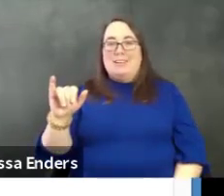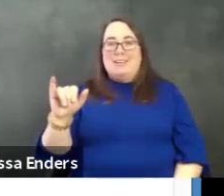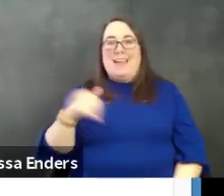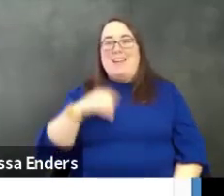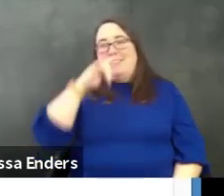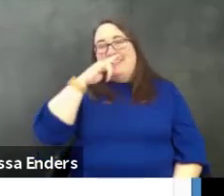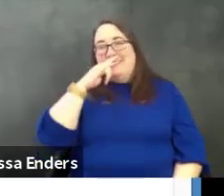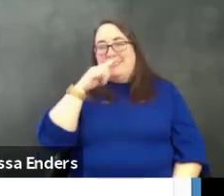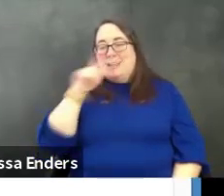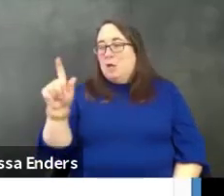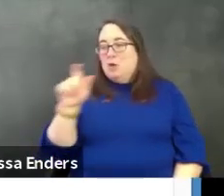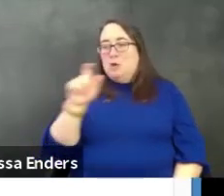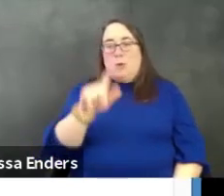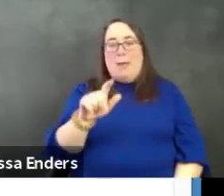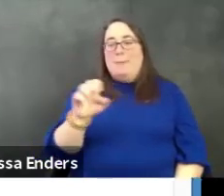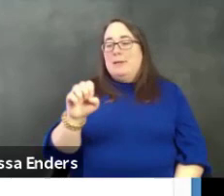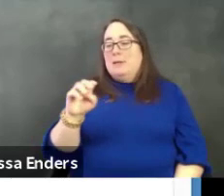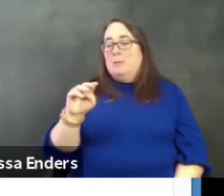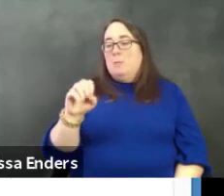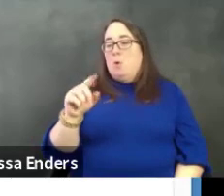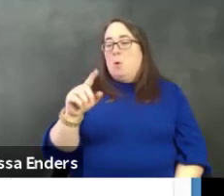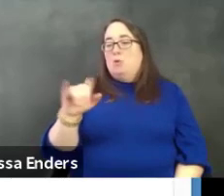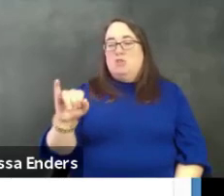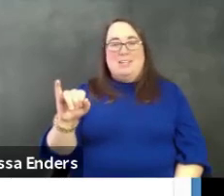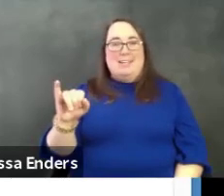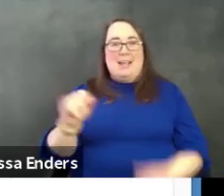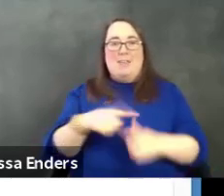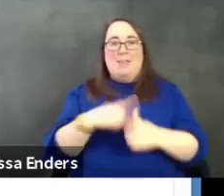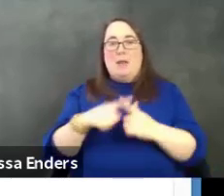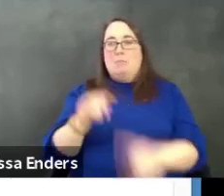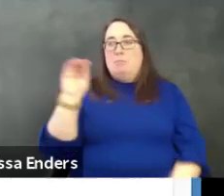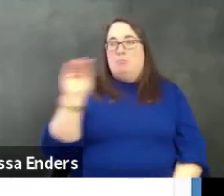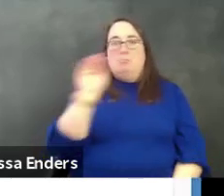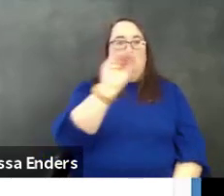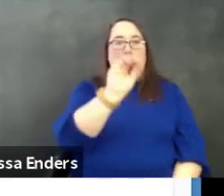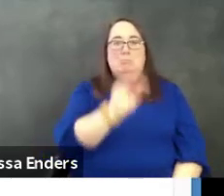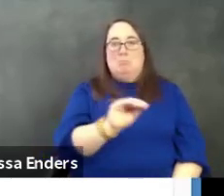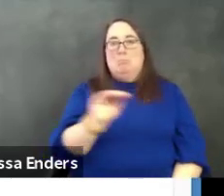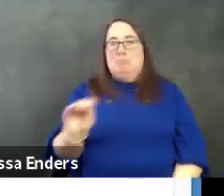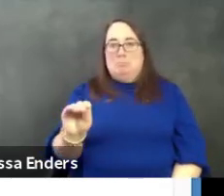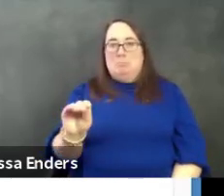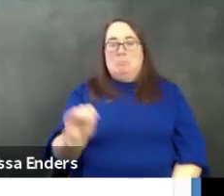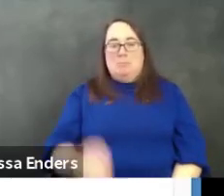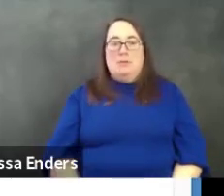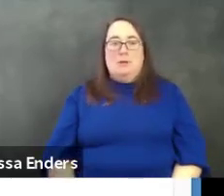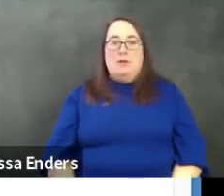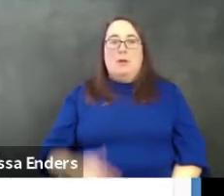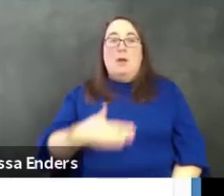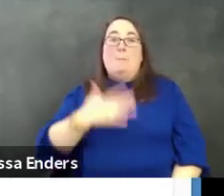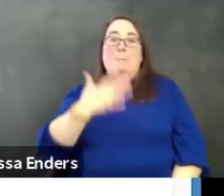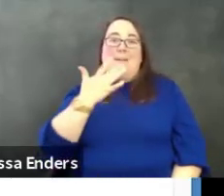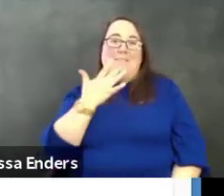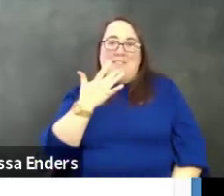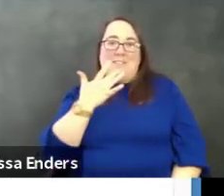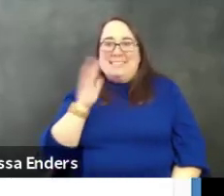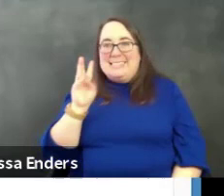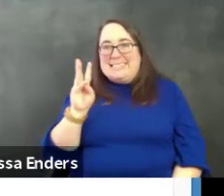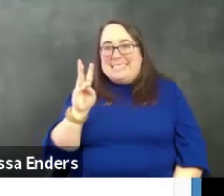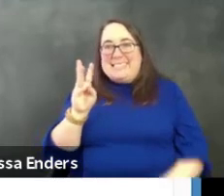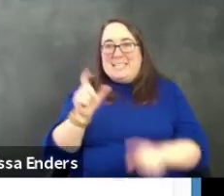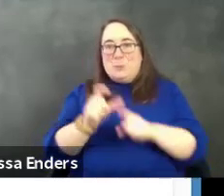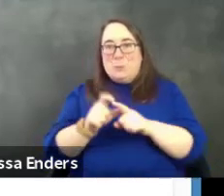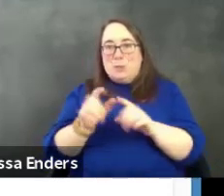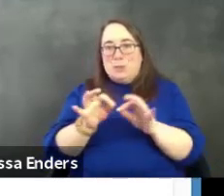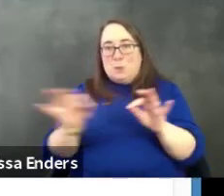an emoji for them and put themselves in one of the 4 corners. Here's my personal favorite 6-word story,